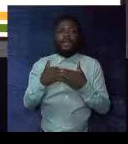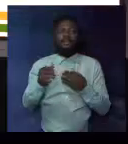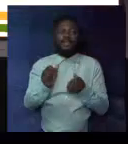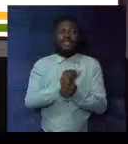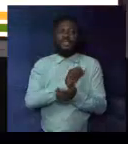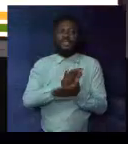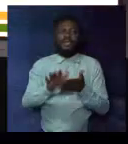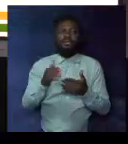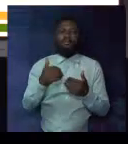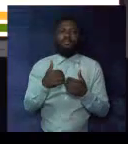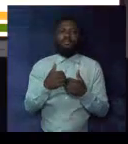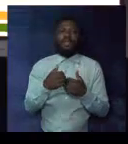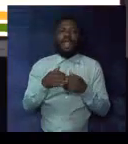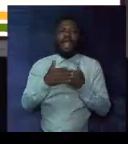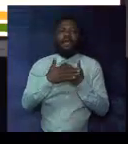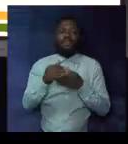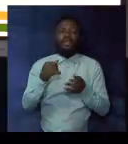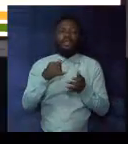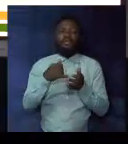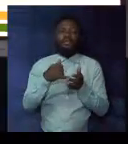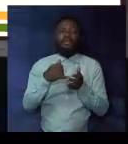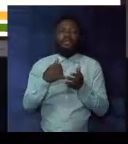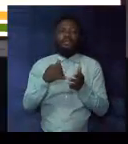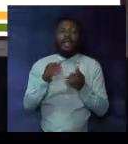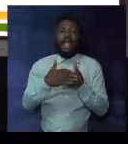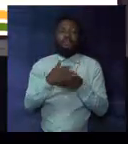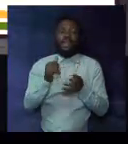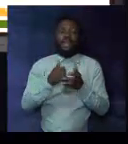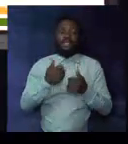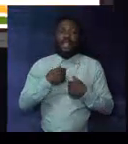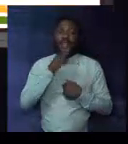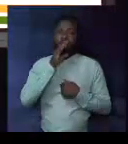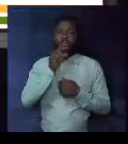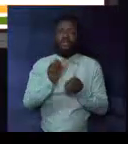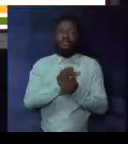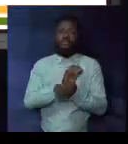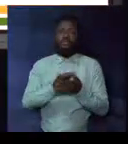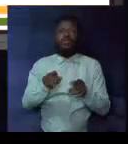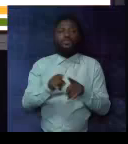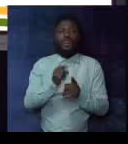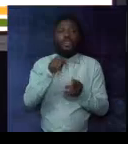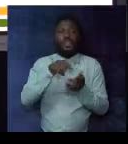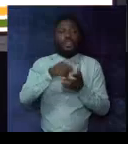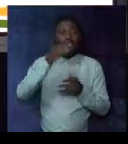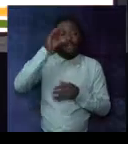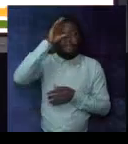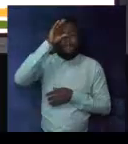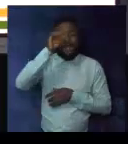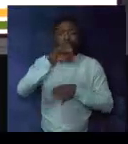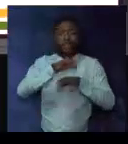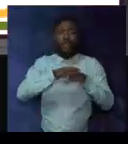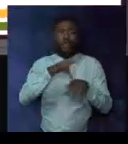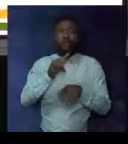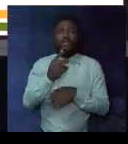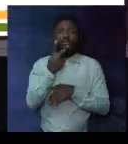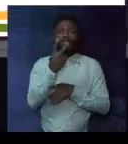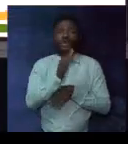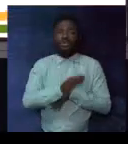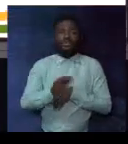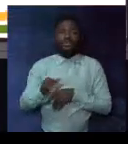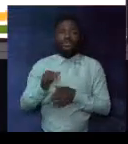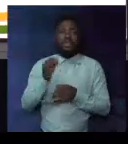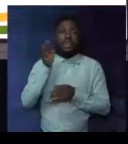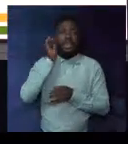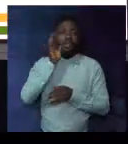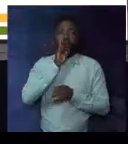is Tobabaje, that means after being spoiled. So this man called the 2 children